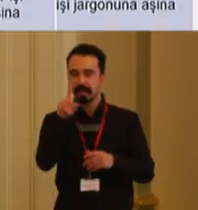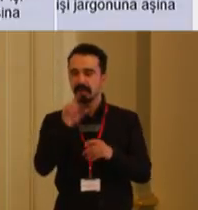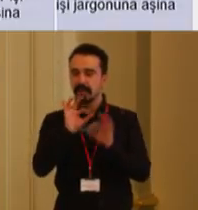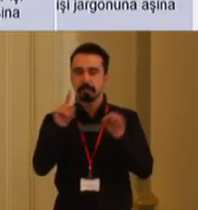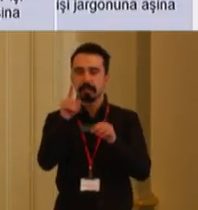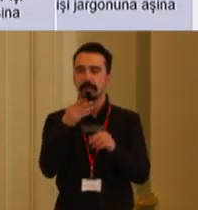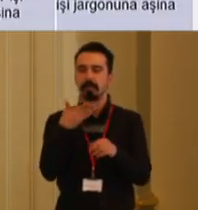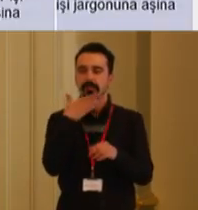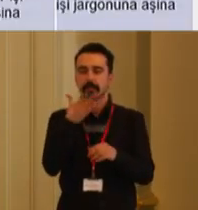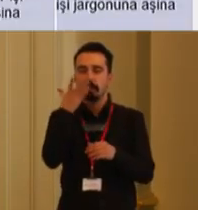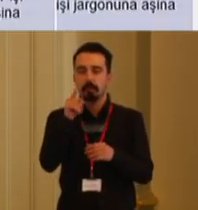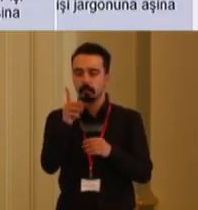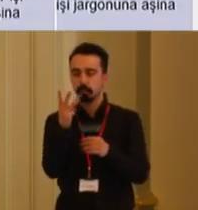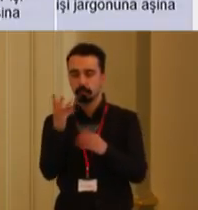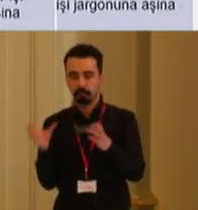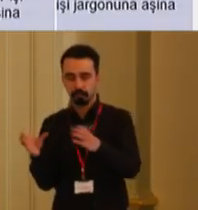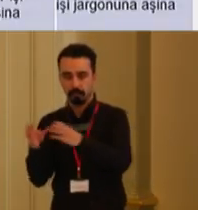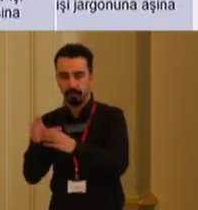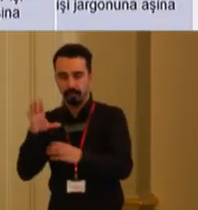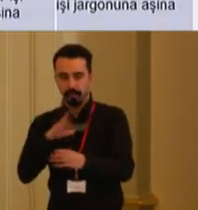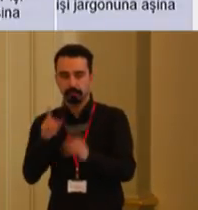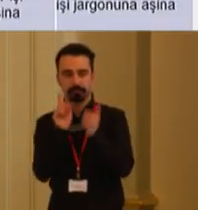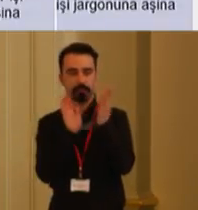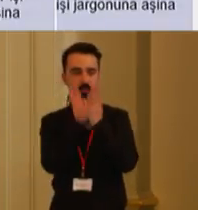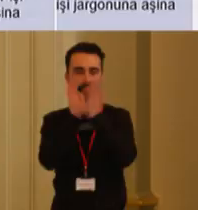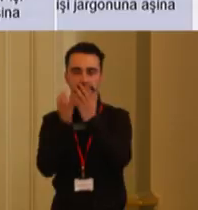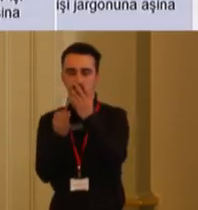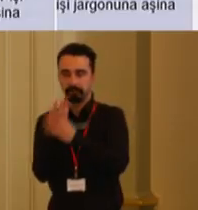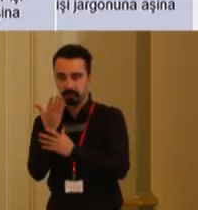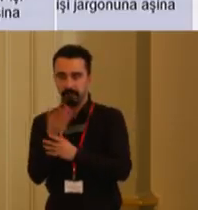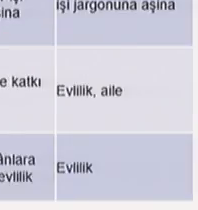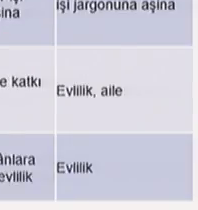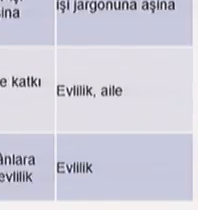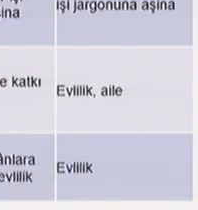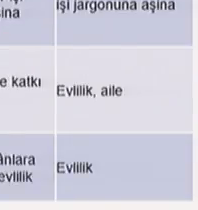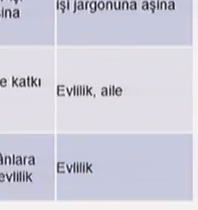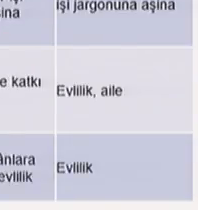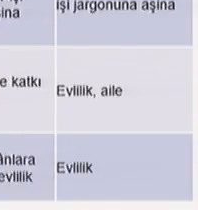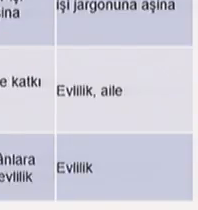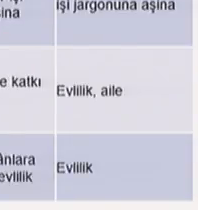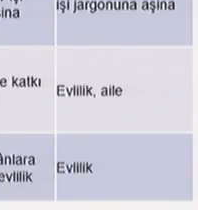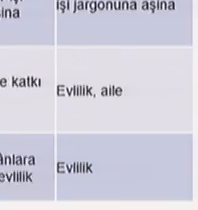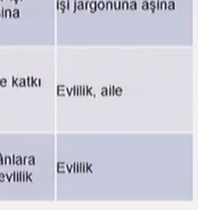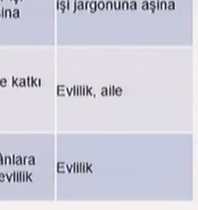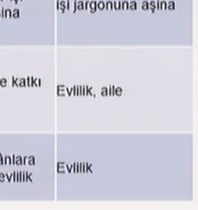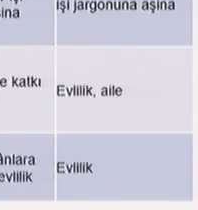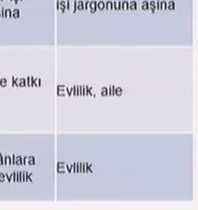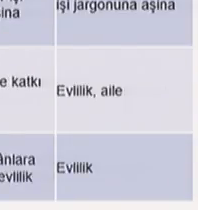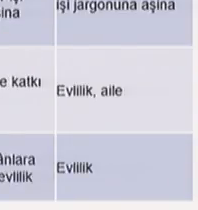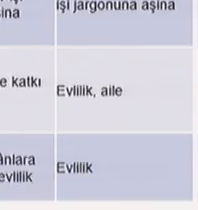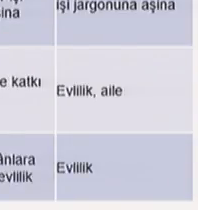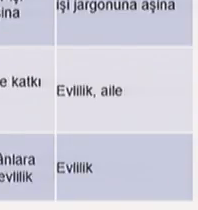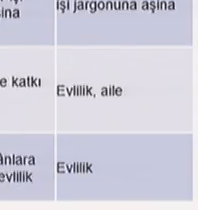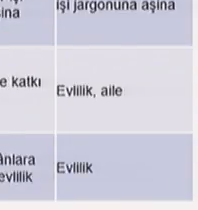to empower themselves. And there is also a third group which does not have this